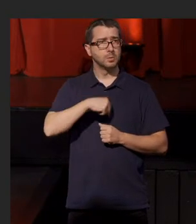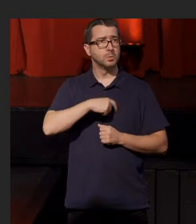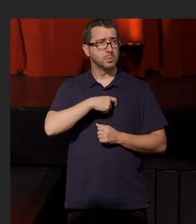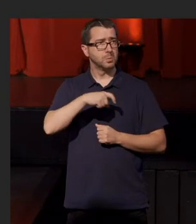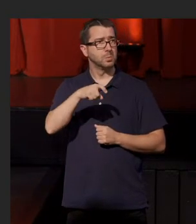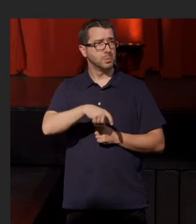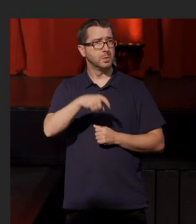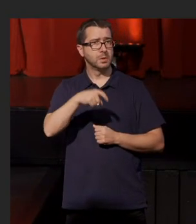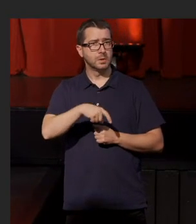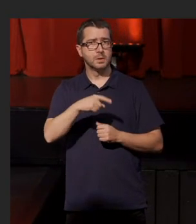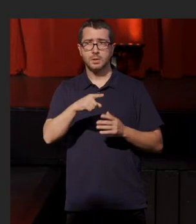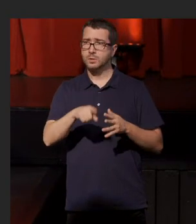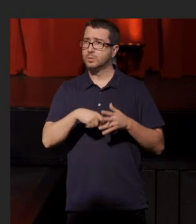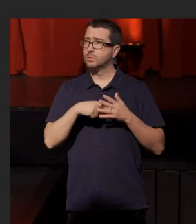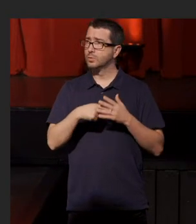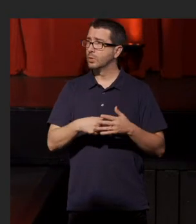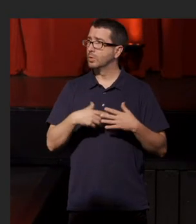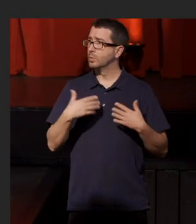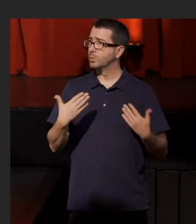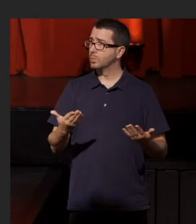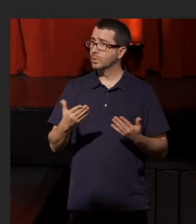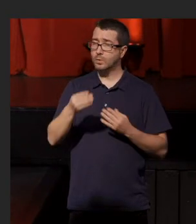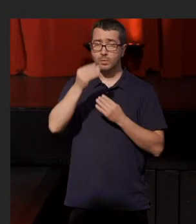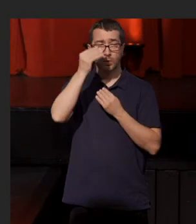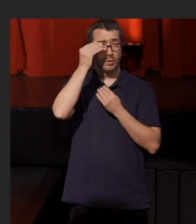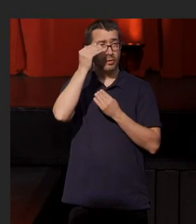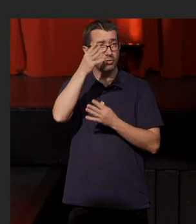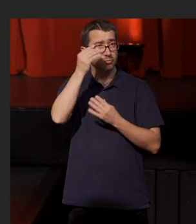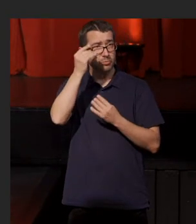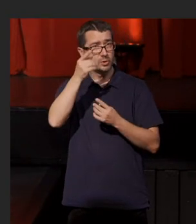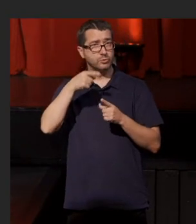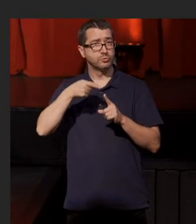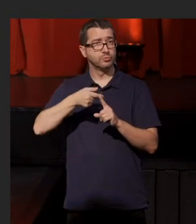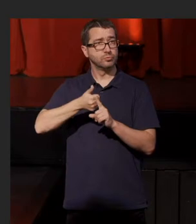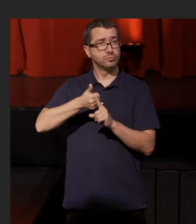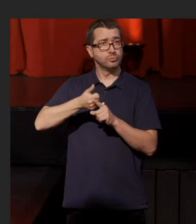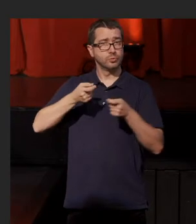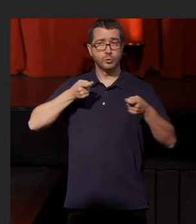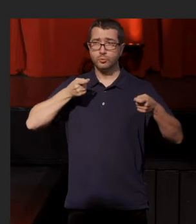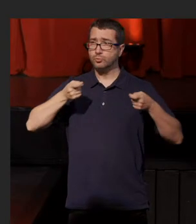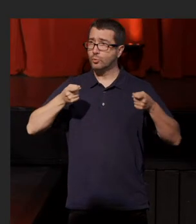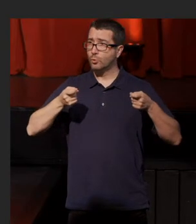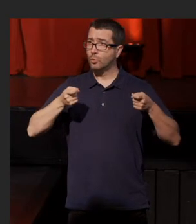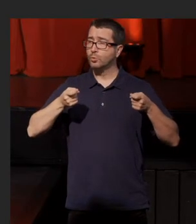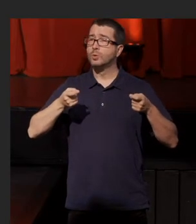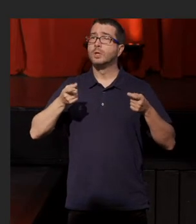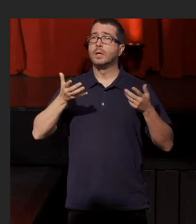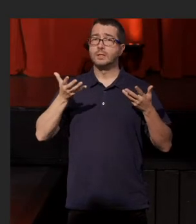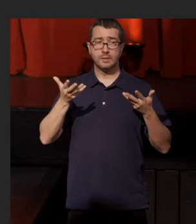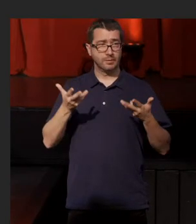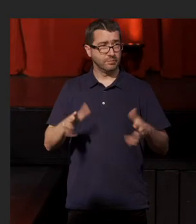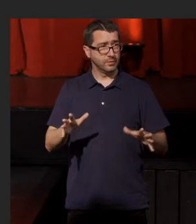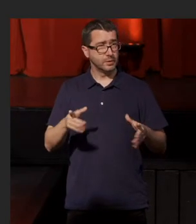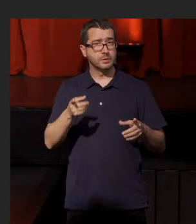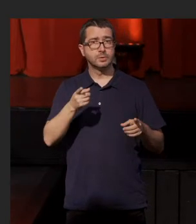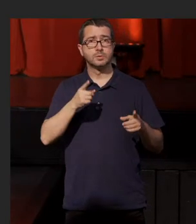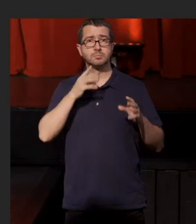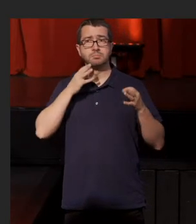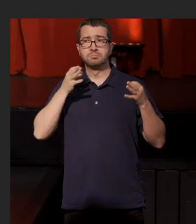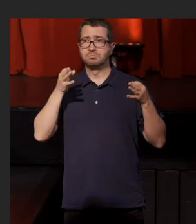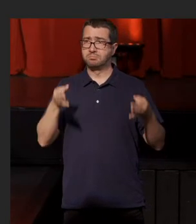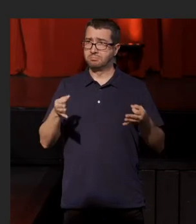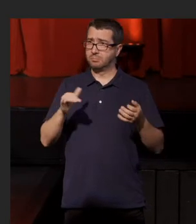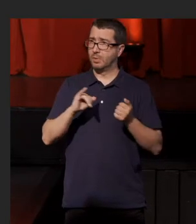with the assumption that information is controlled, and then work from there to understand ways of